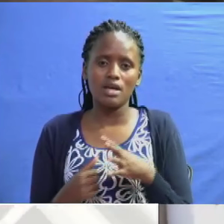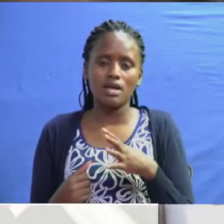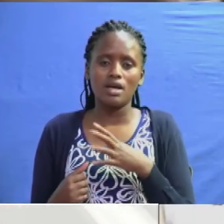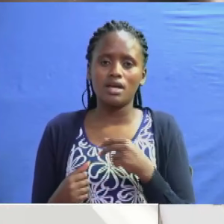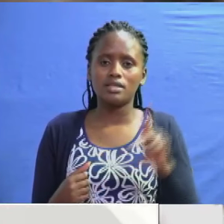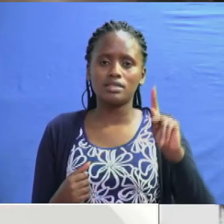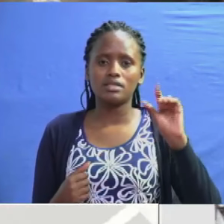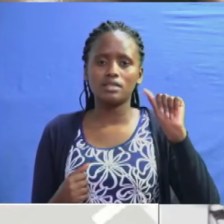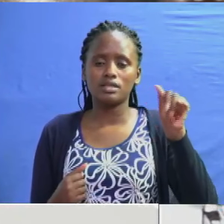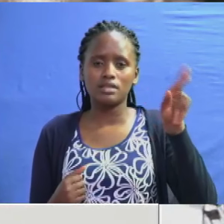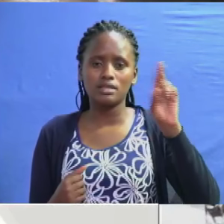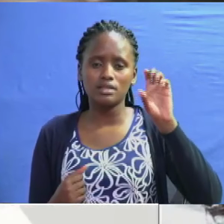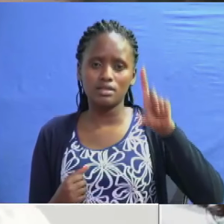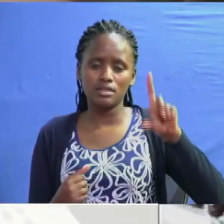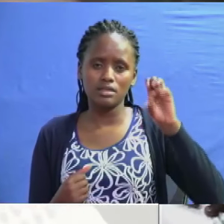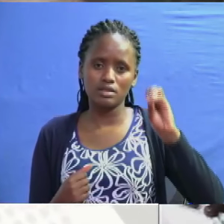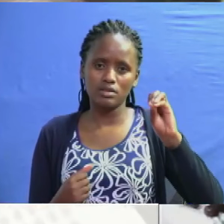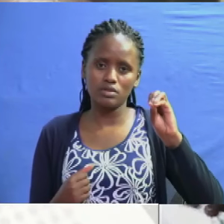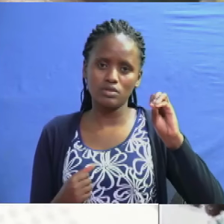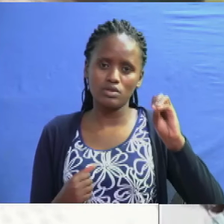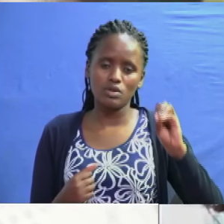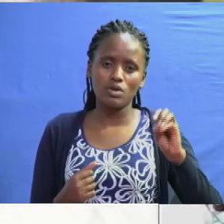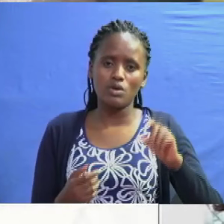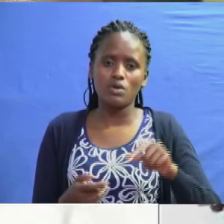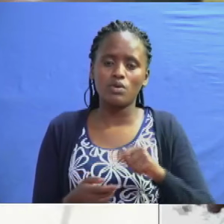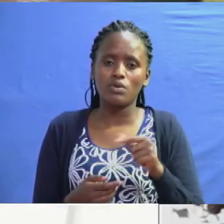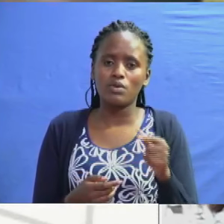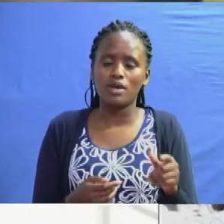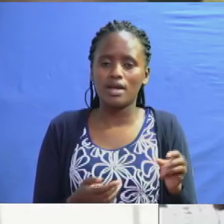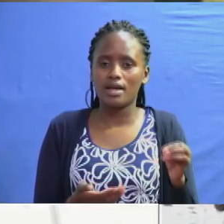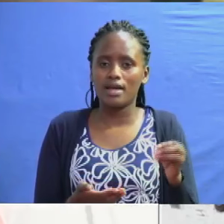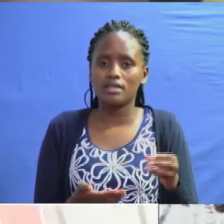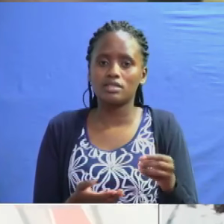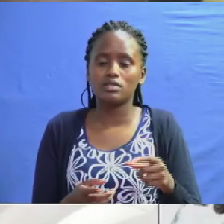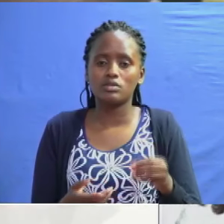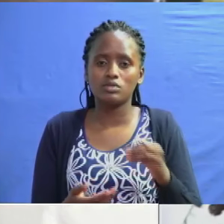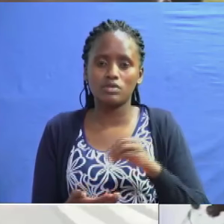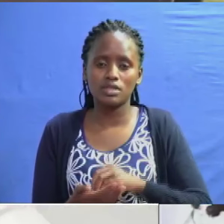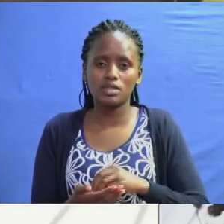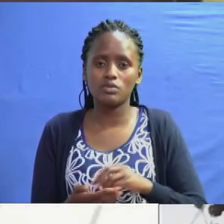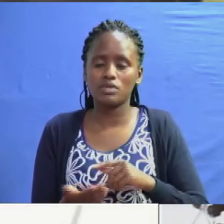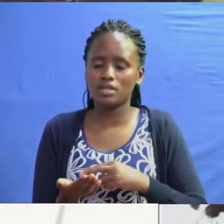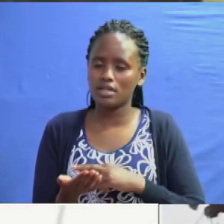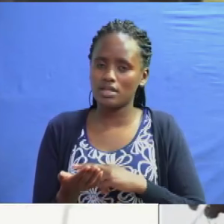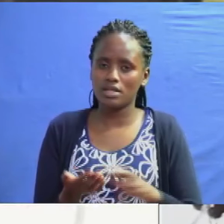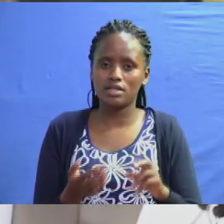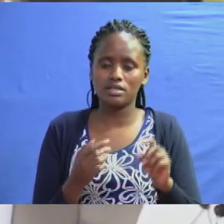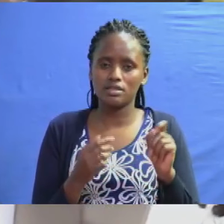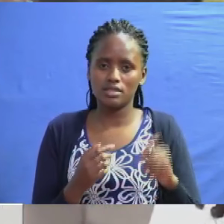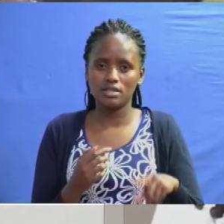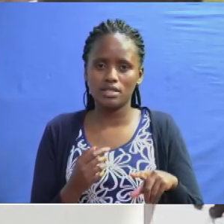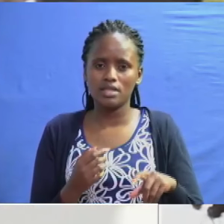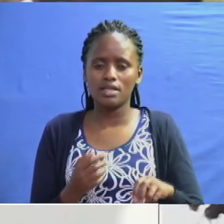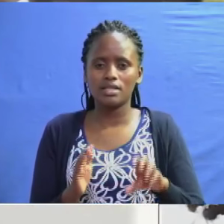we are going a little extra mile to ensure that the farmers have access to the right seed, quality seed that